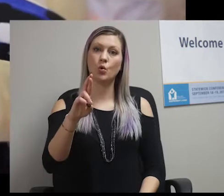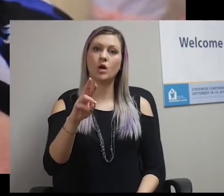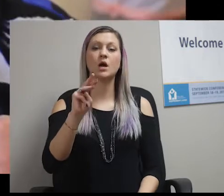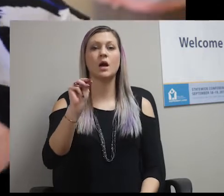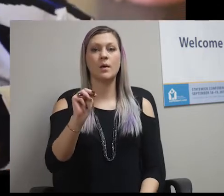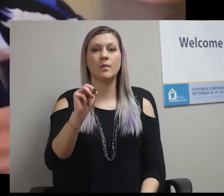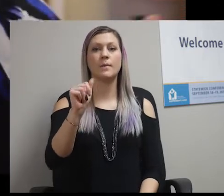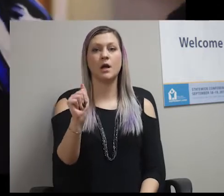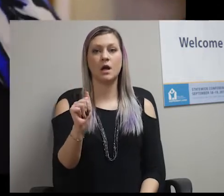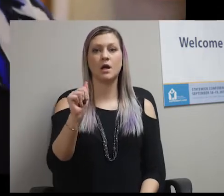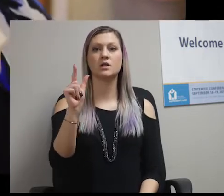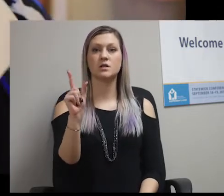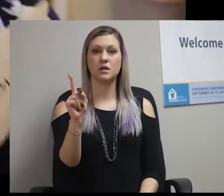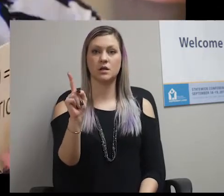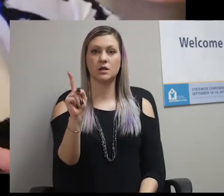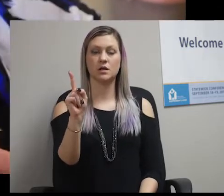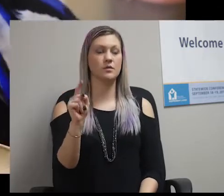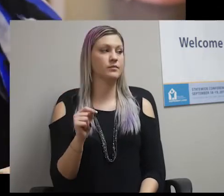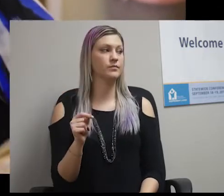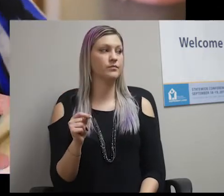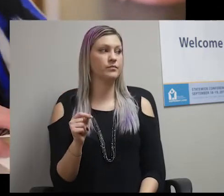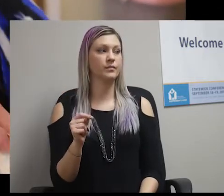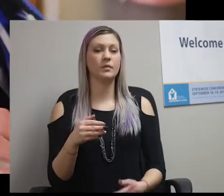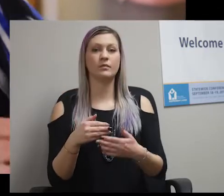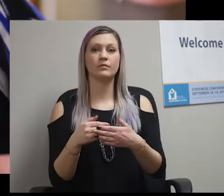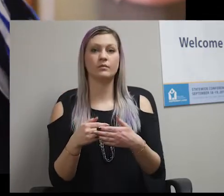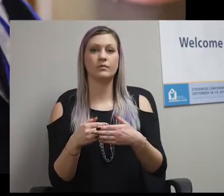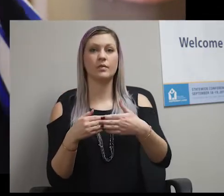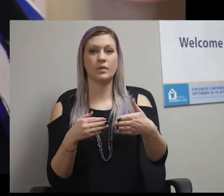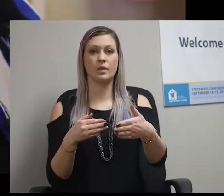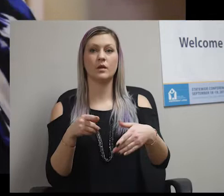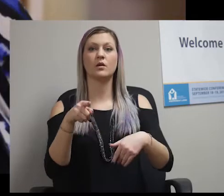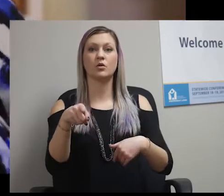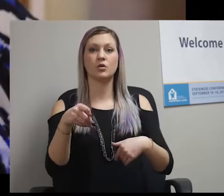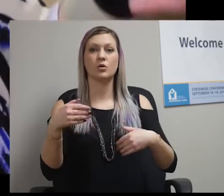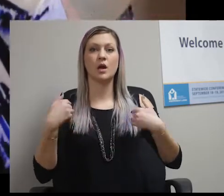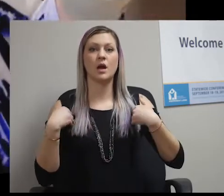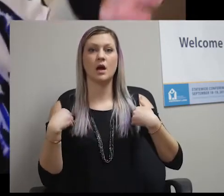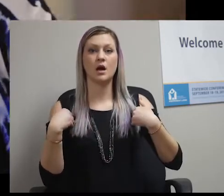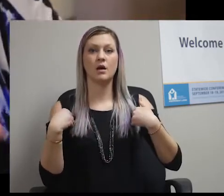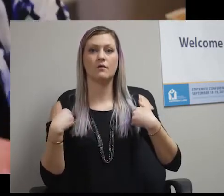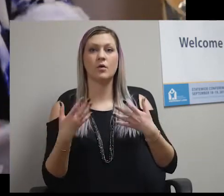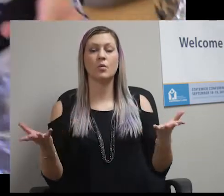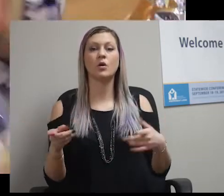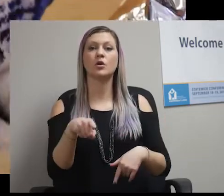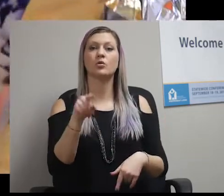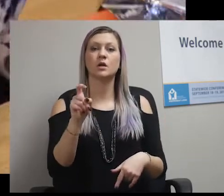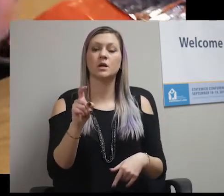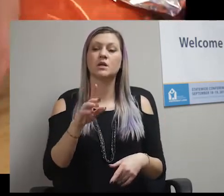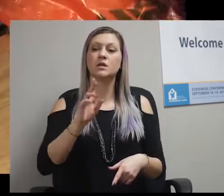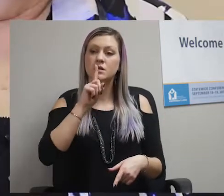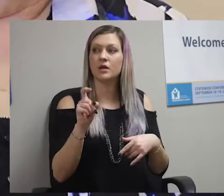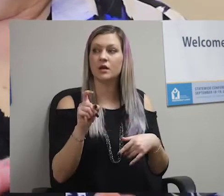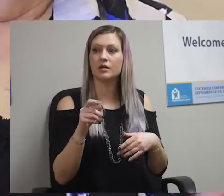have this written down, it's just going to be at your disposal. And then if you never need it, great. But if you do need it, you